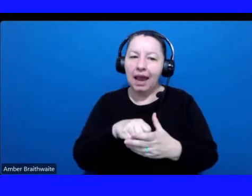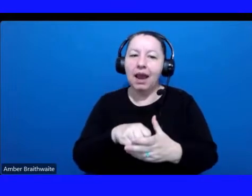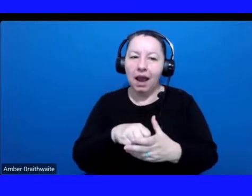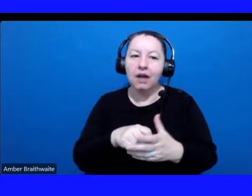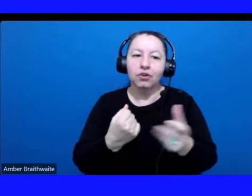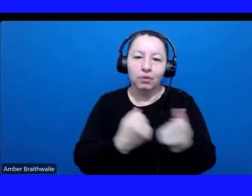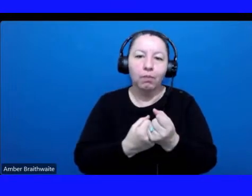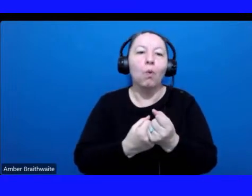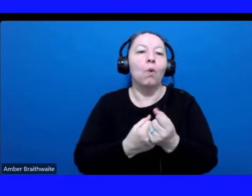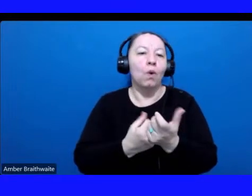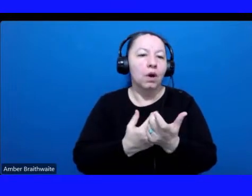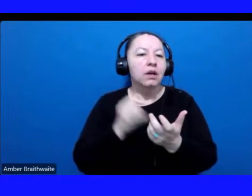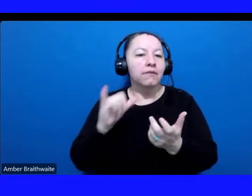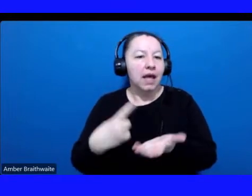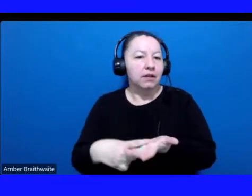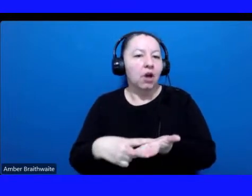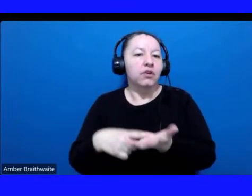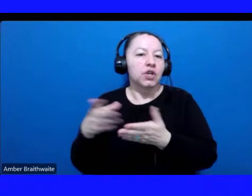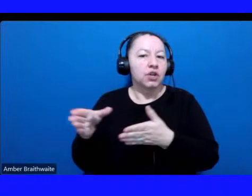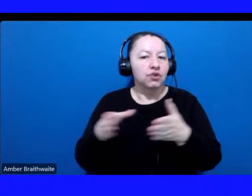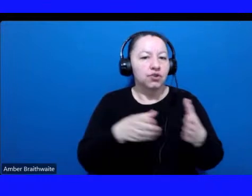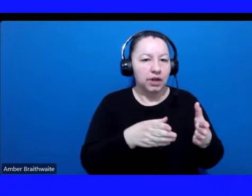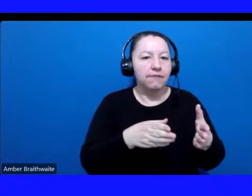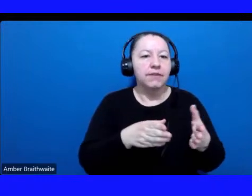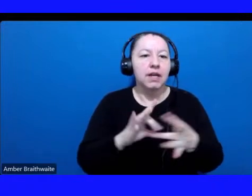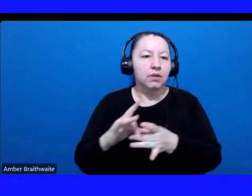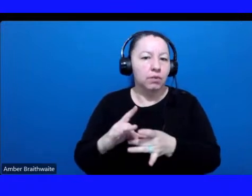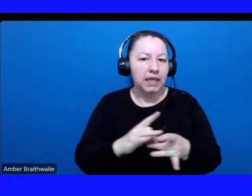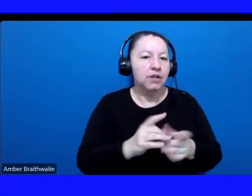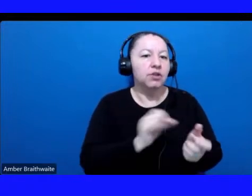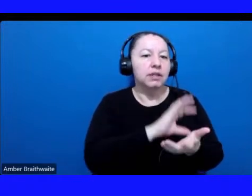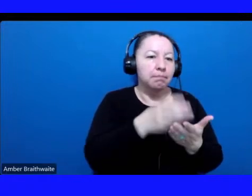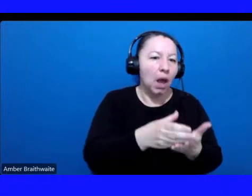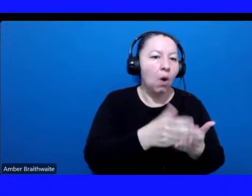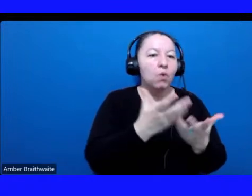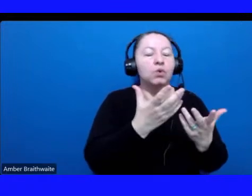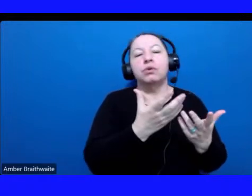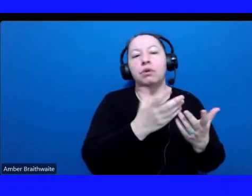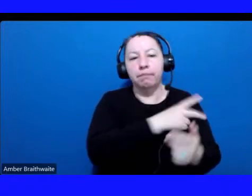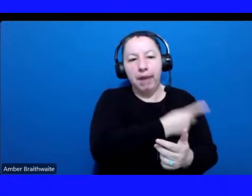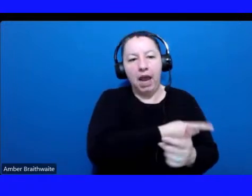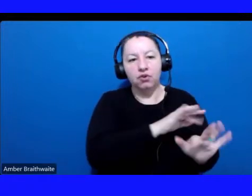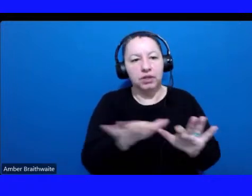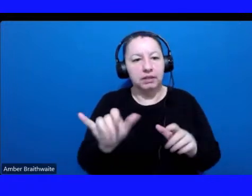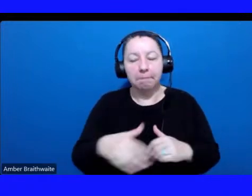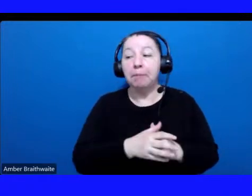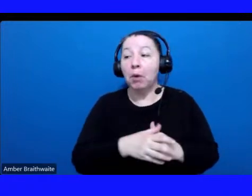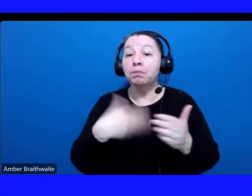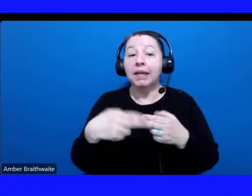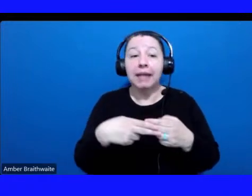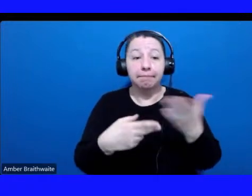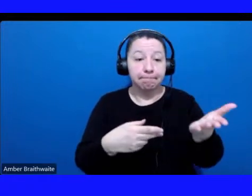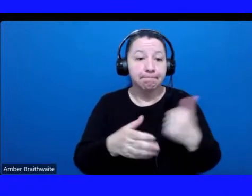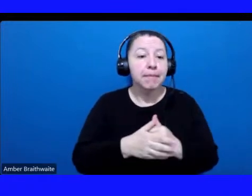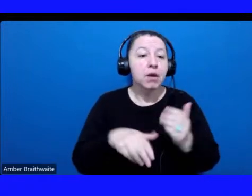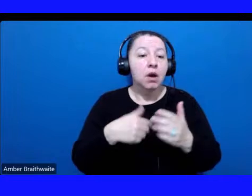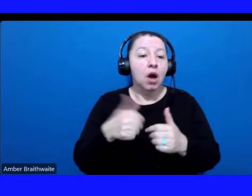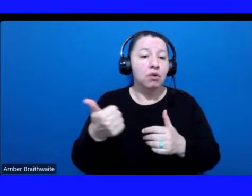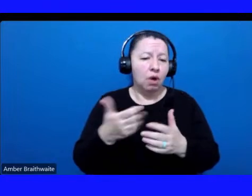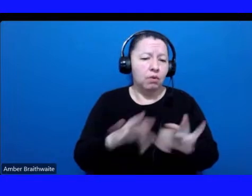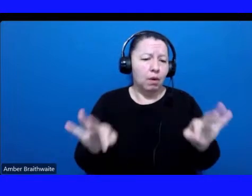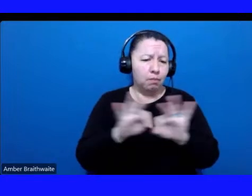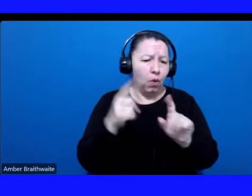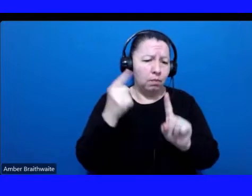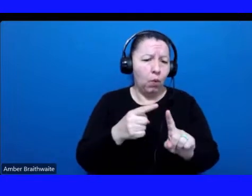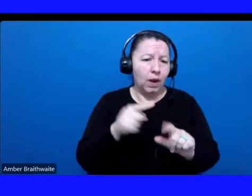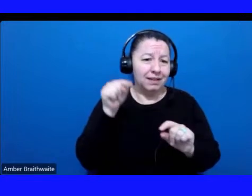of Health First 1,000 Days initiative. We have active work going on with NYU and Montefiore through Robin Hood funding to expand